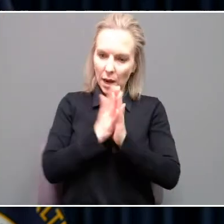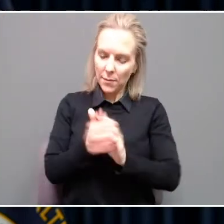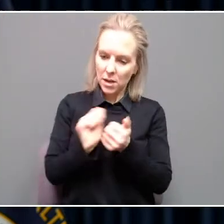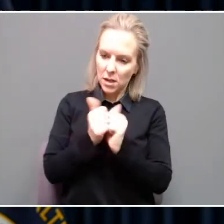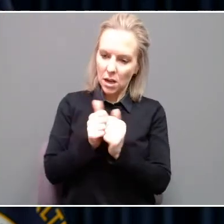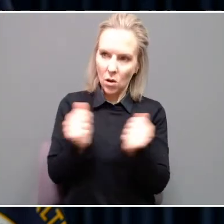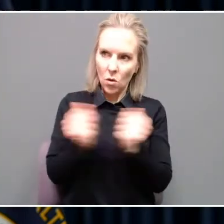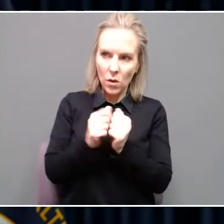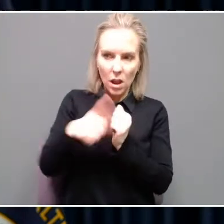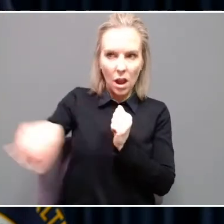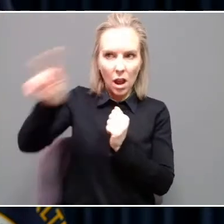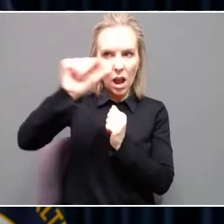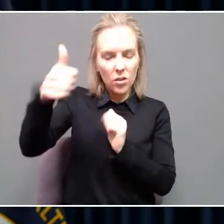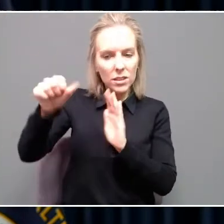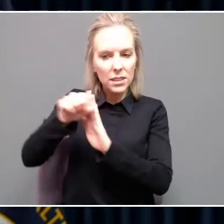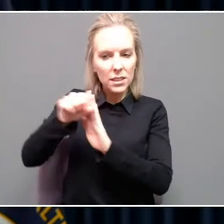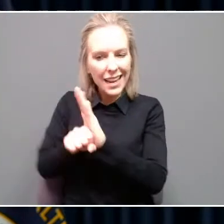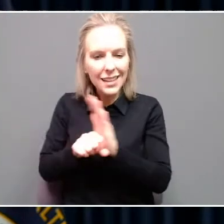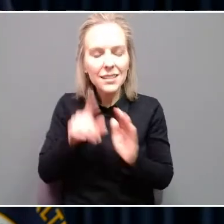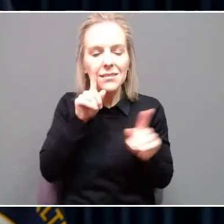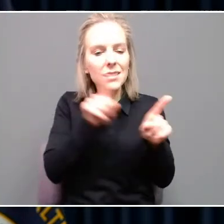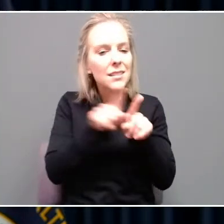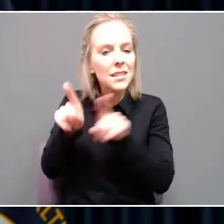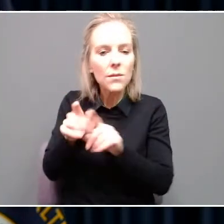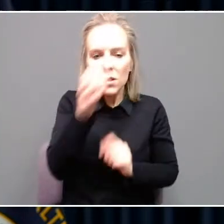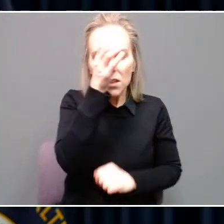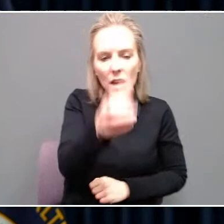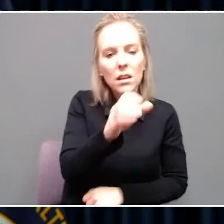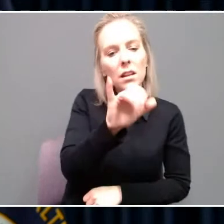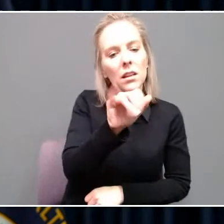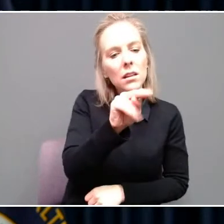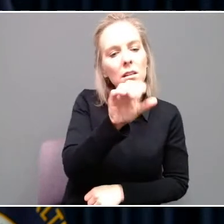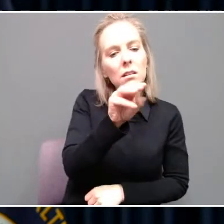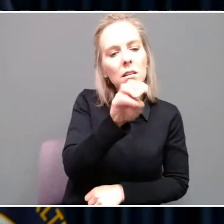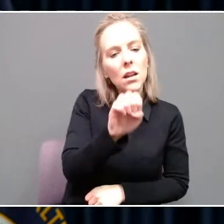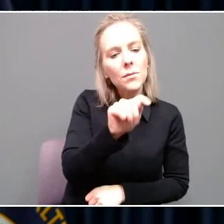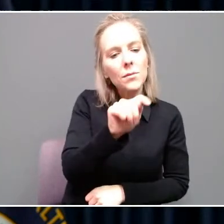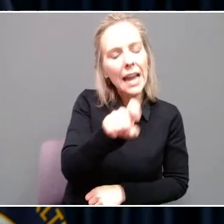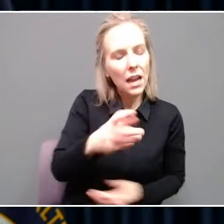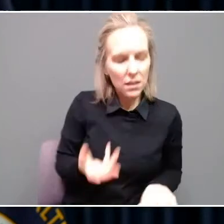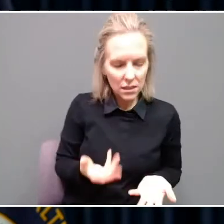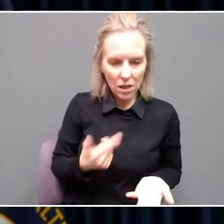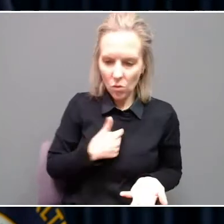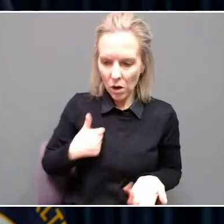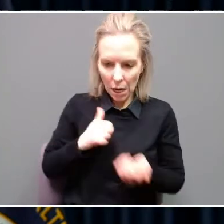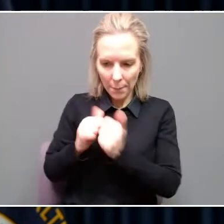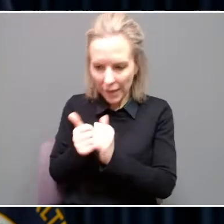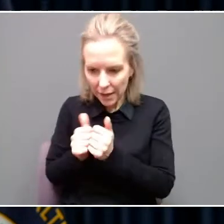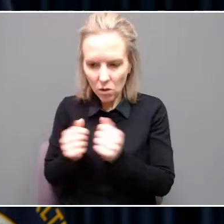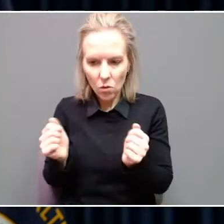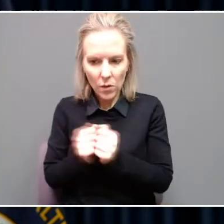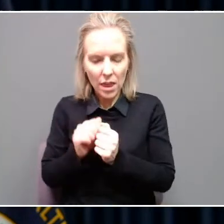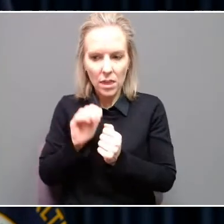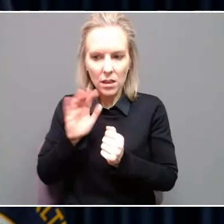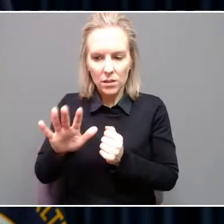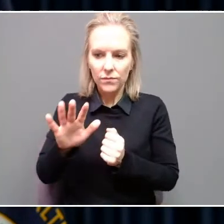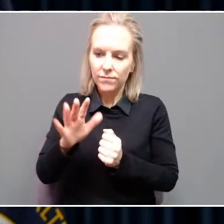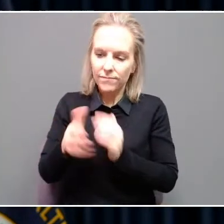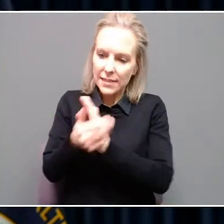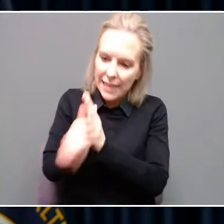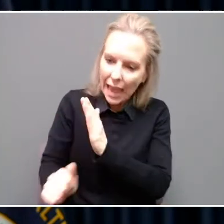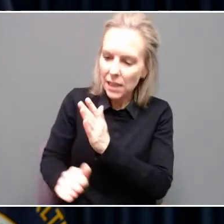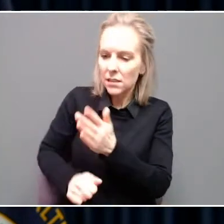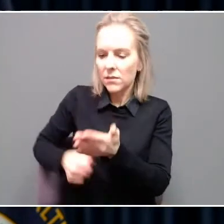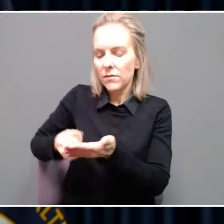tax. Well, let's look at teacher pay too, because we're competing on that side. And when we look at for talent, the need for universal